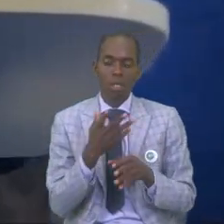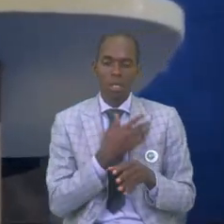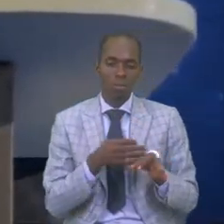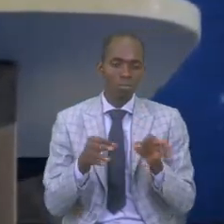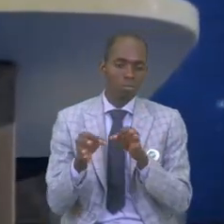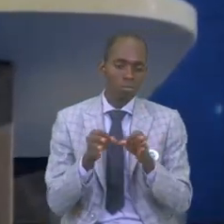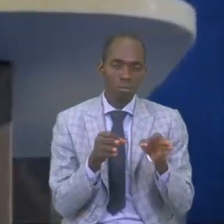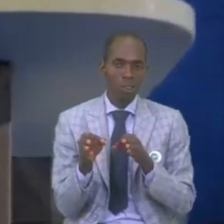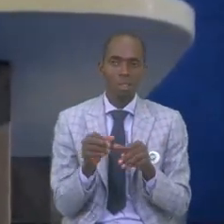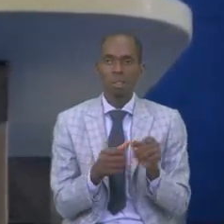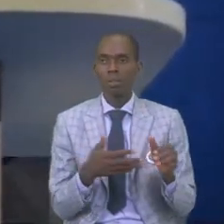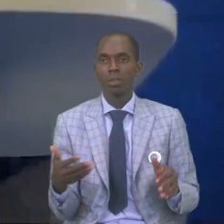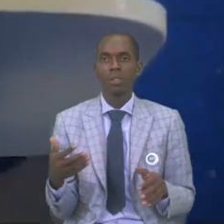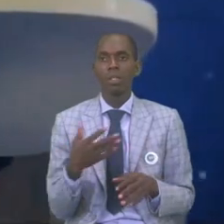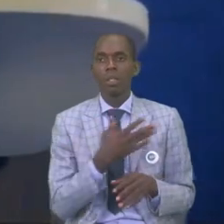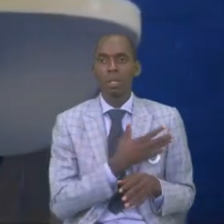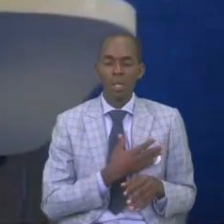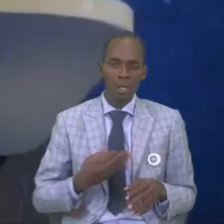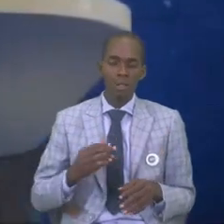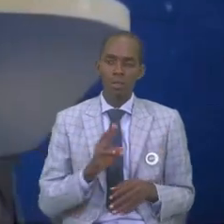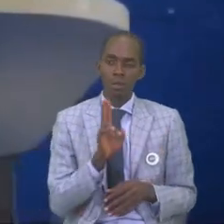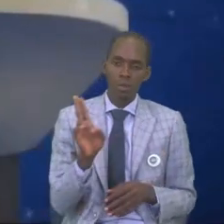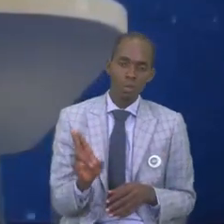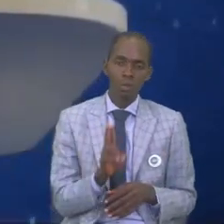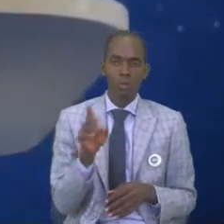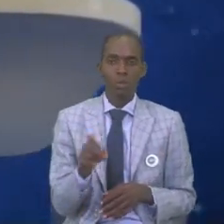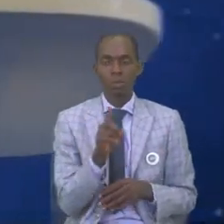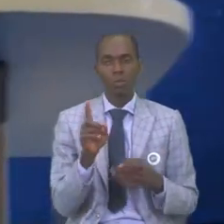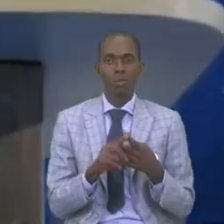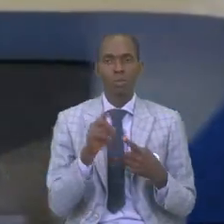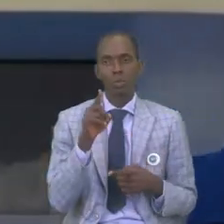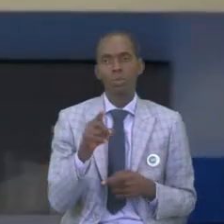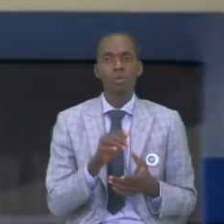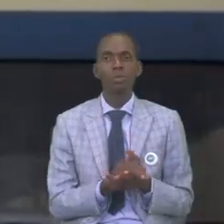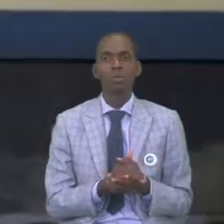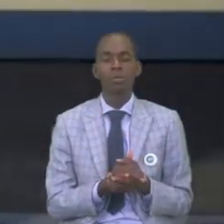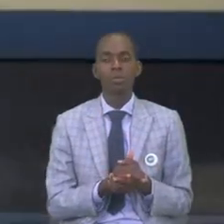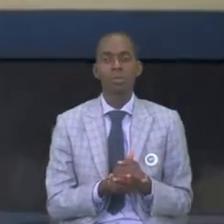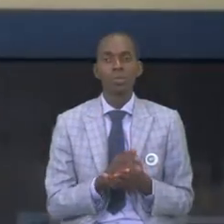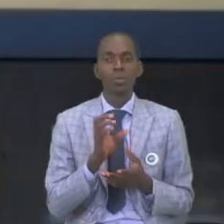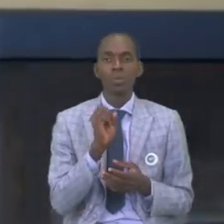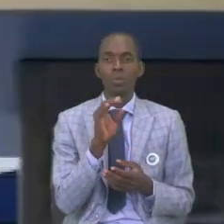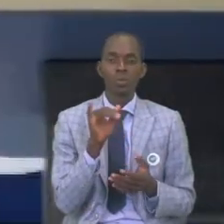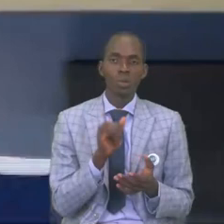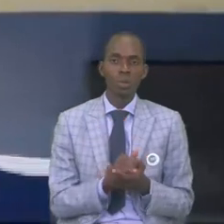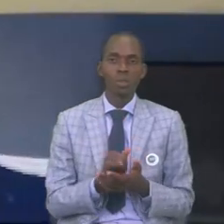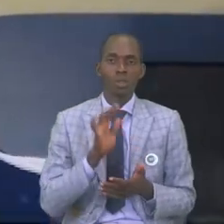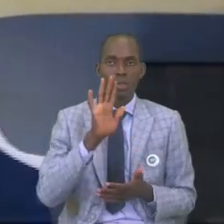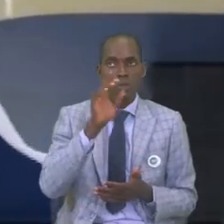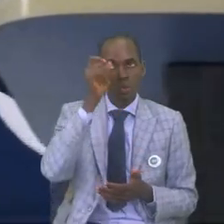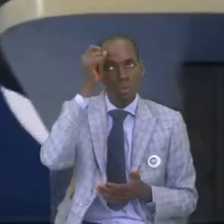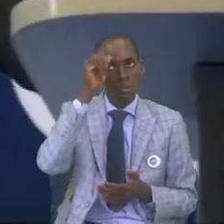them, apply them to you, so that your